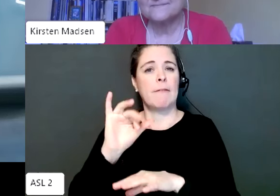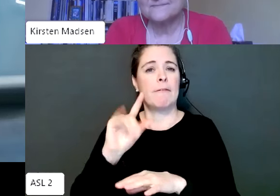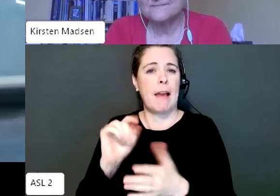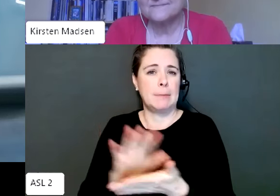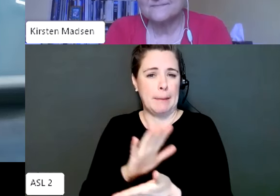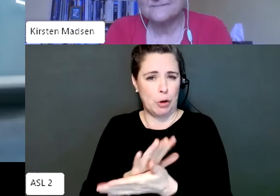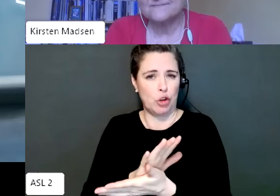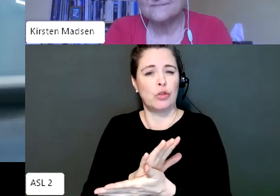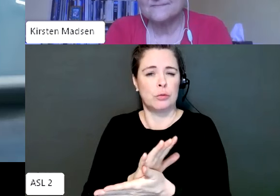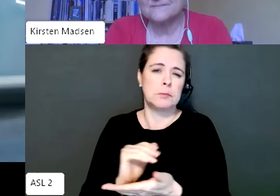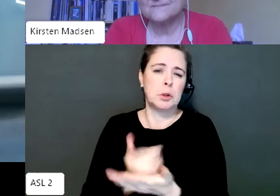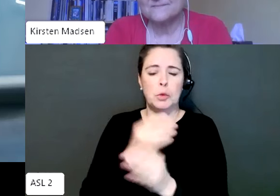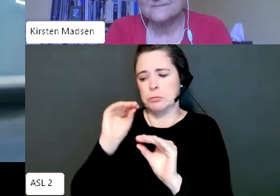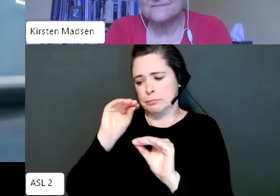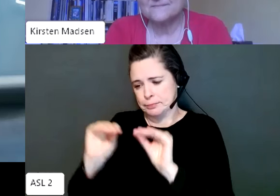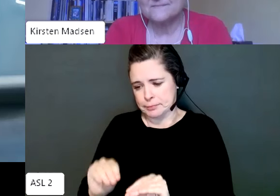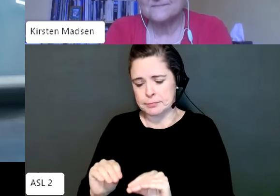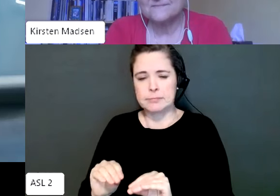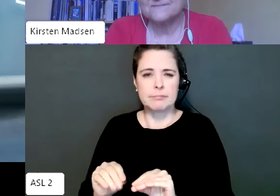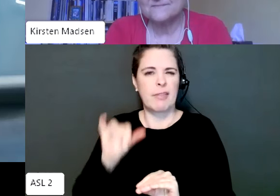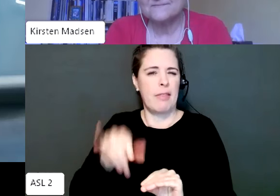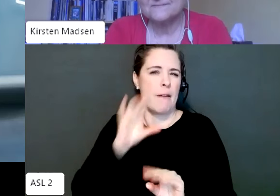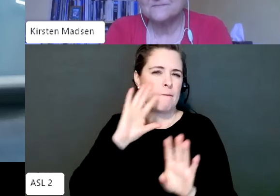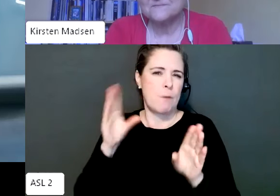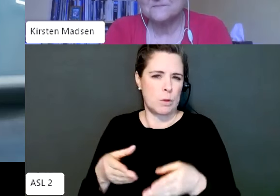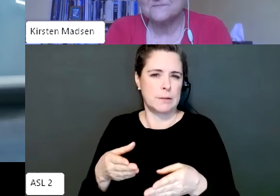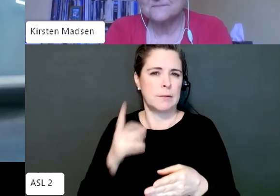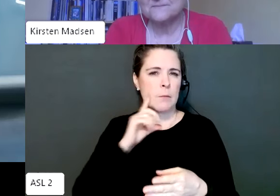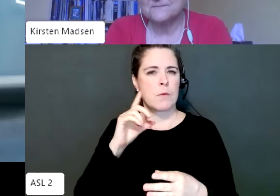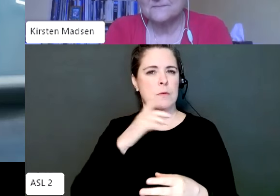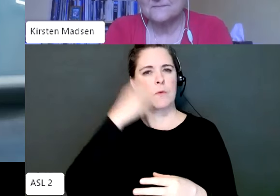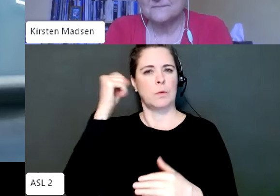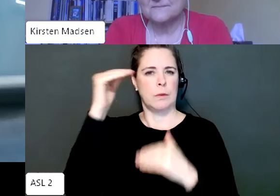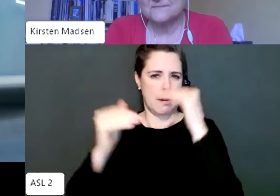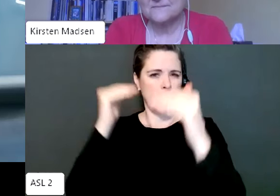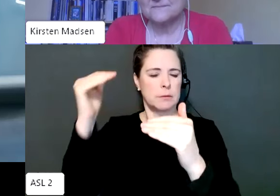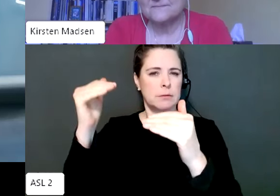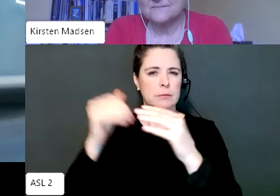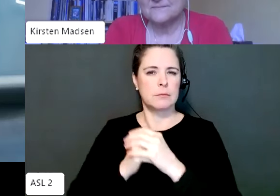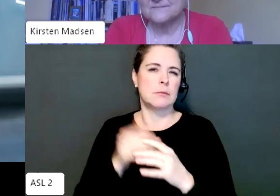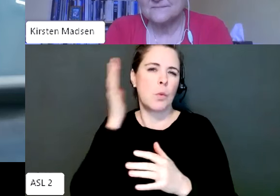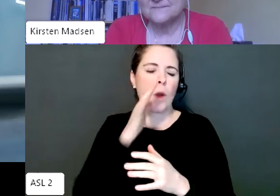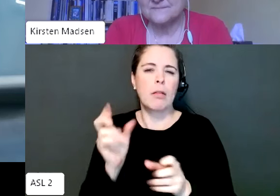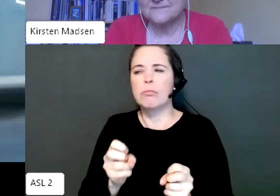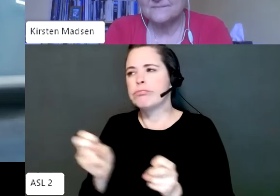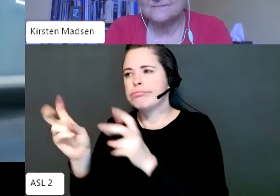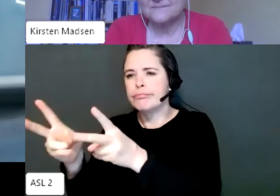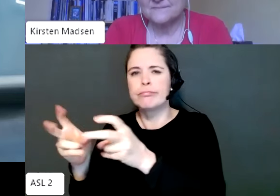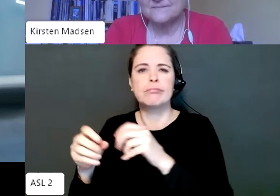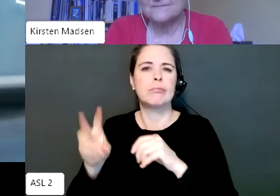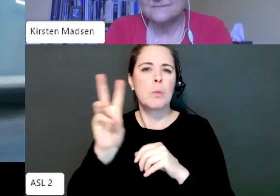at updating and get that out in our social media as well, because, we do try to, get people aware that this is